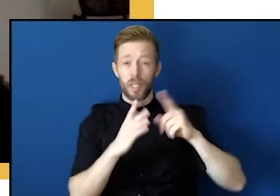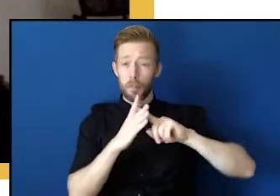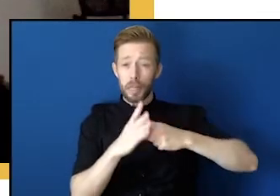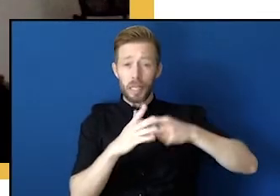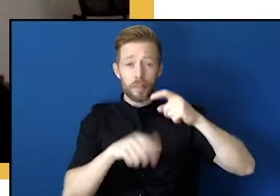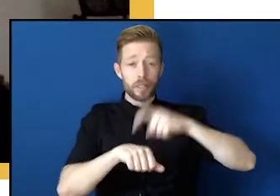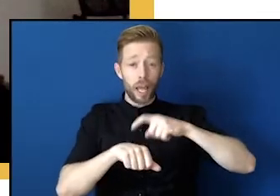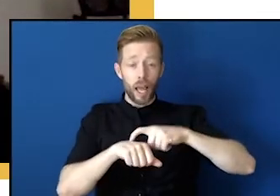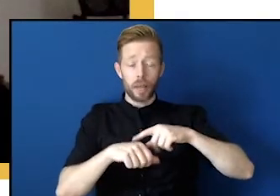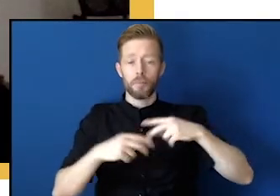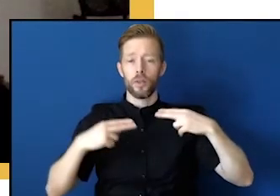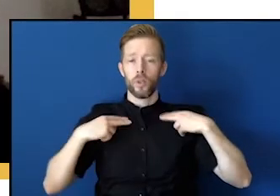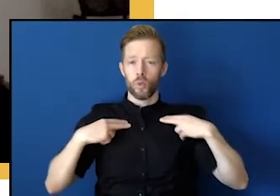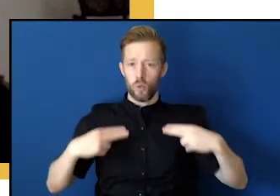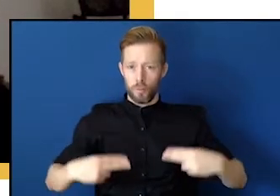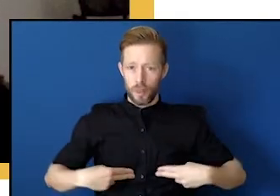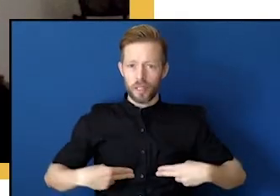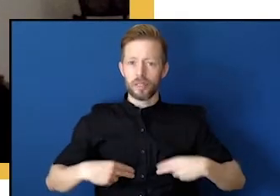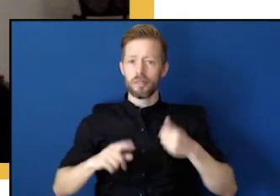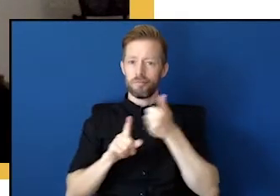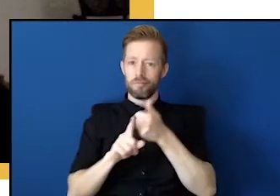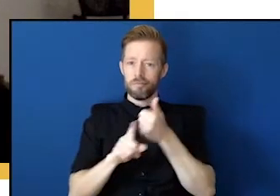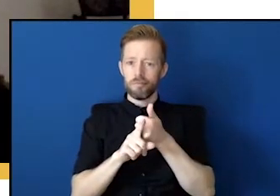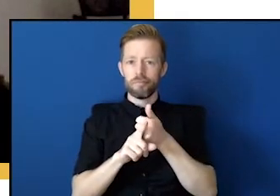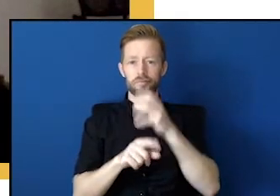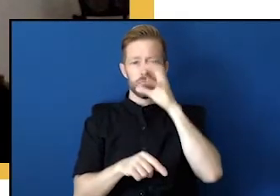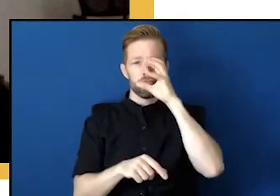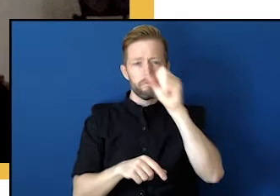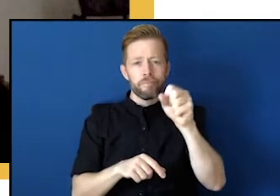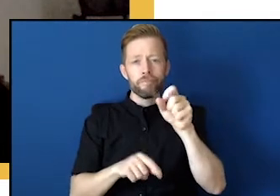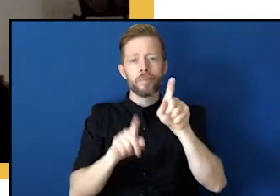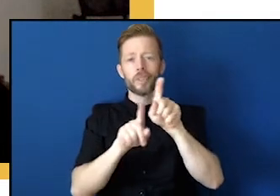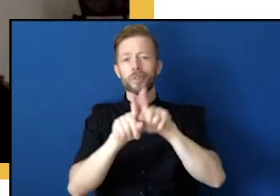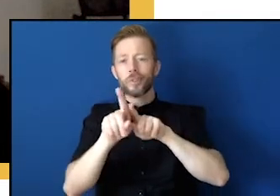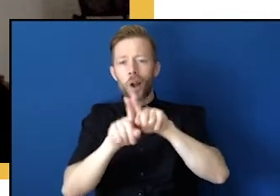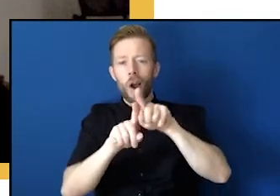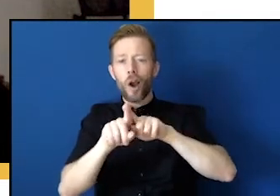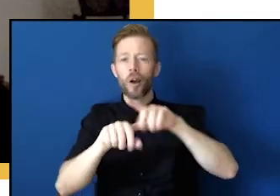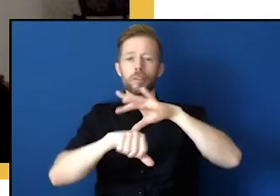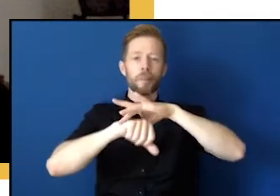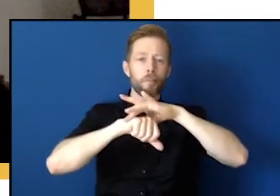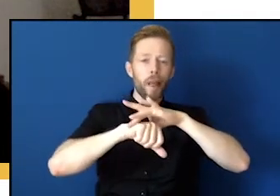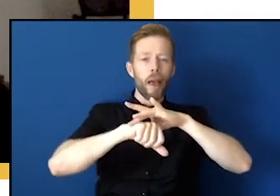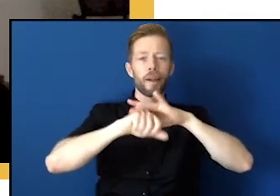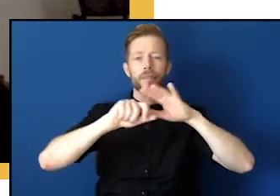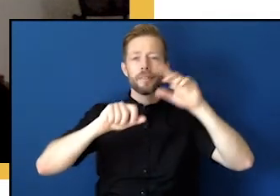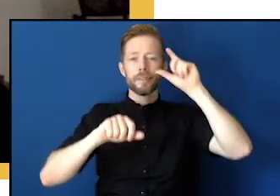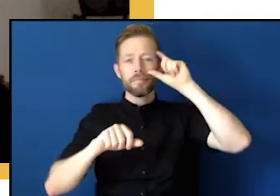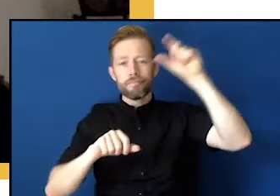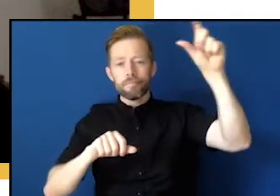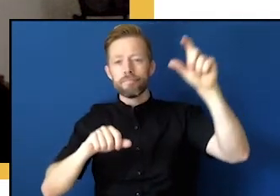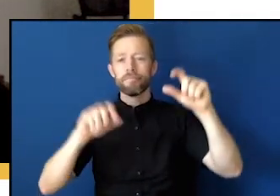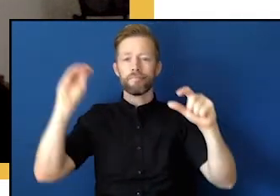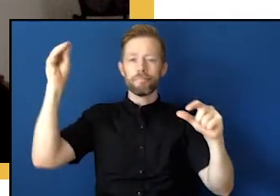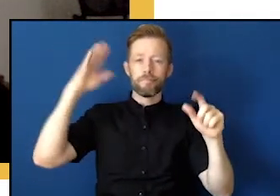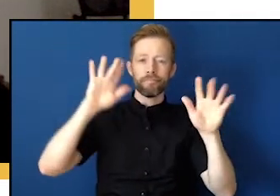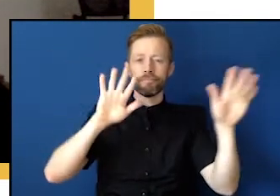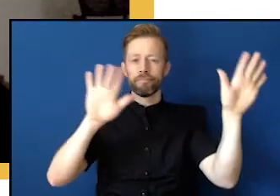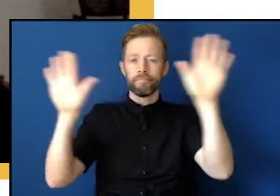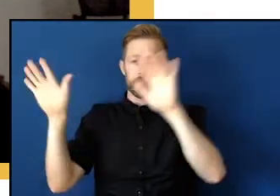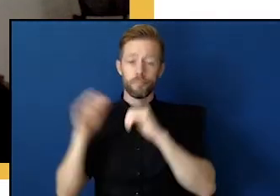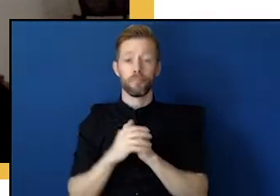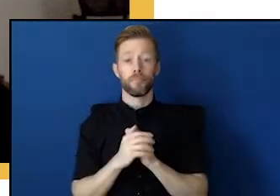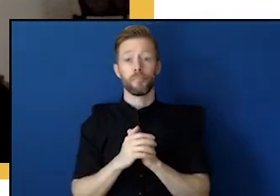Since the beginning of time, human beings have been intrigued by all the celestial bodies we see above us.